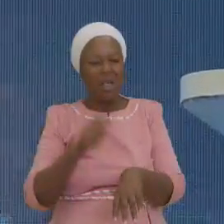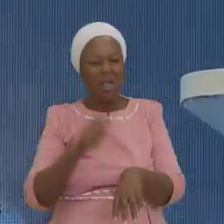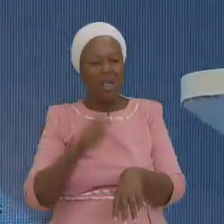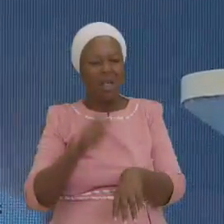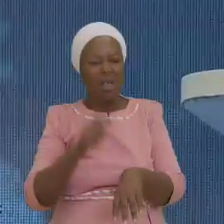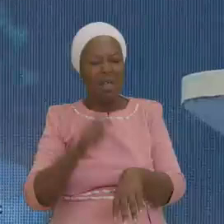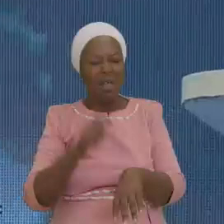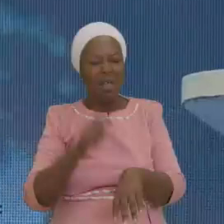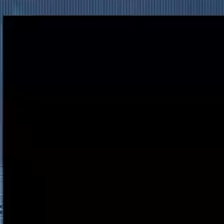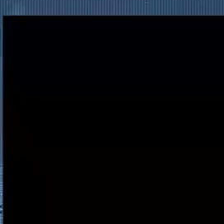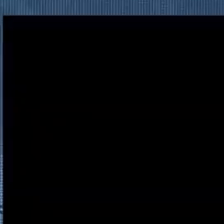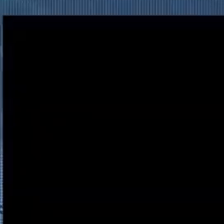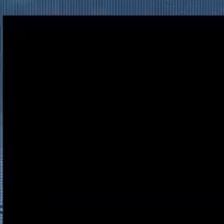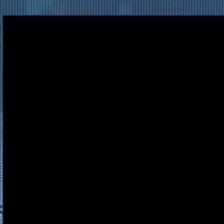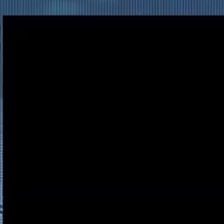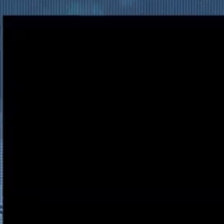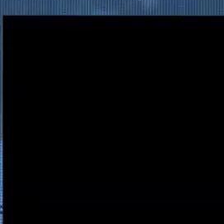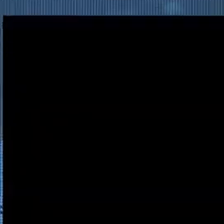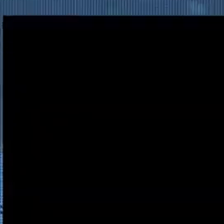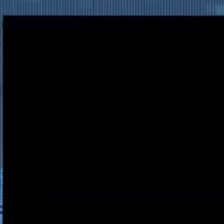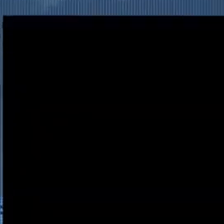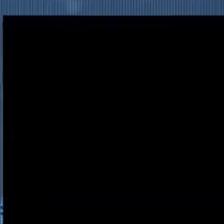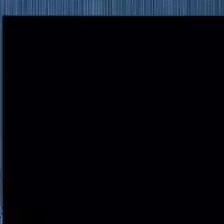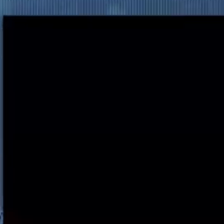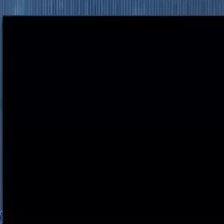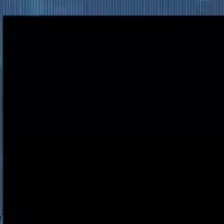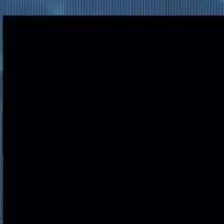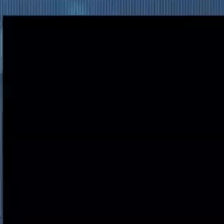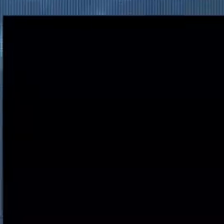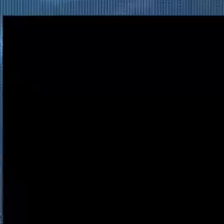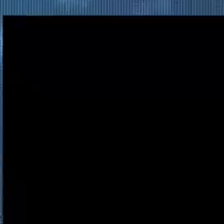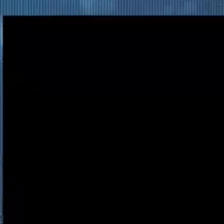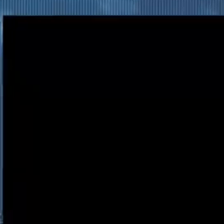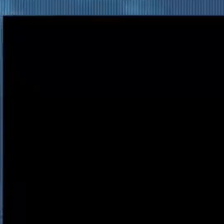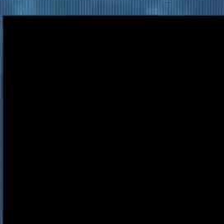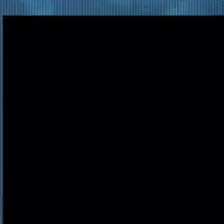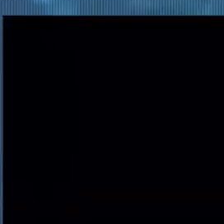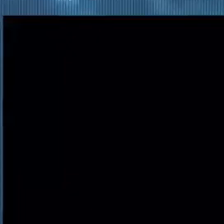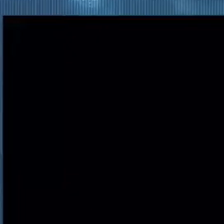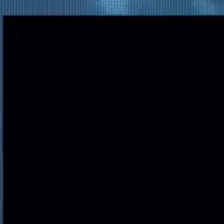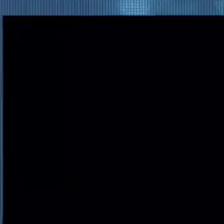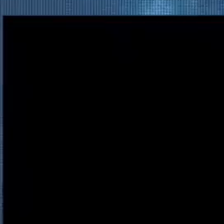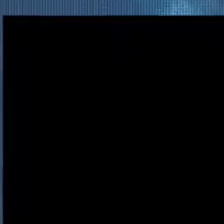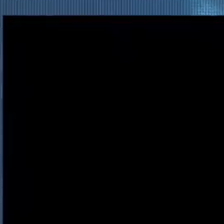The people that don't have faith in God, you don't want to spend too much time there.